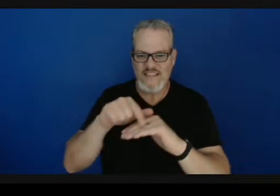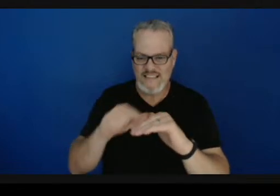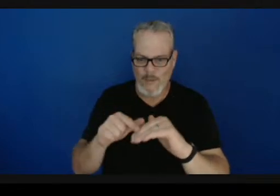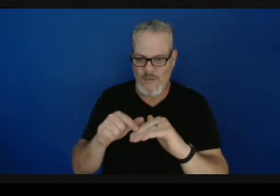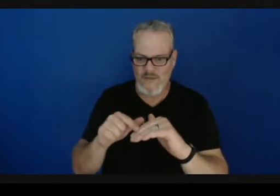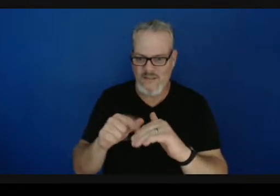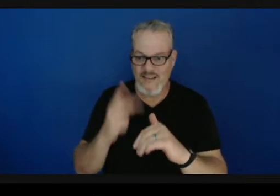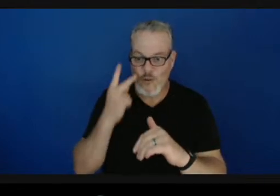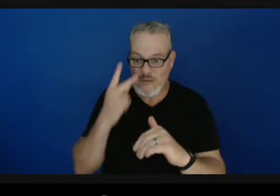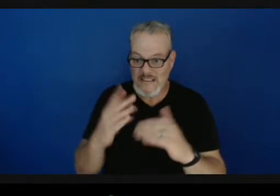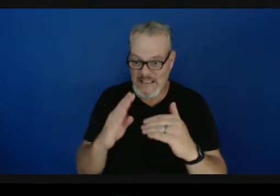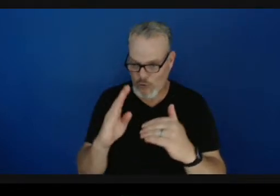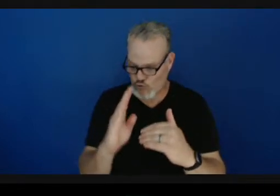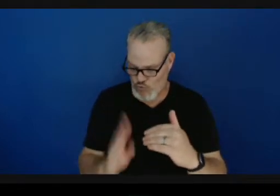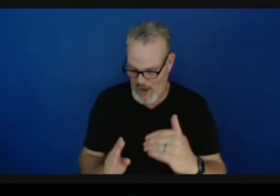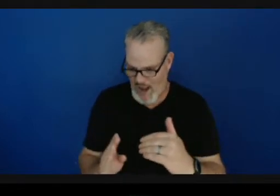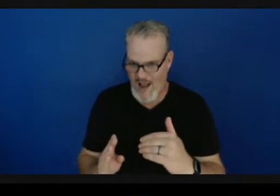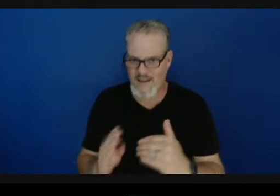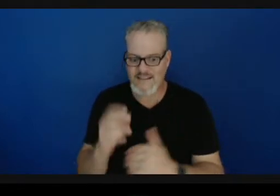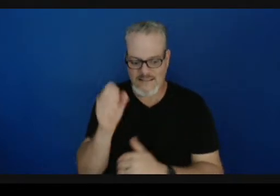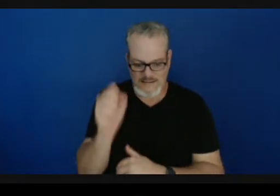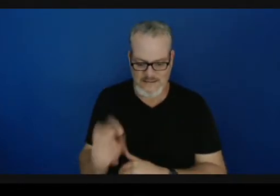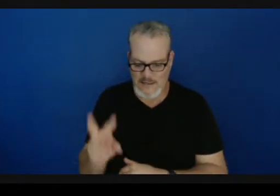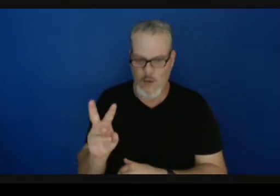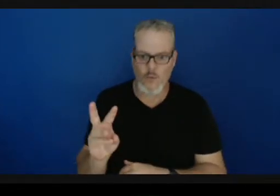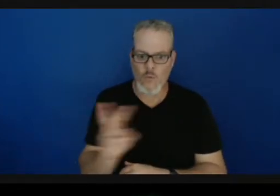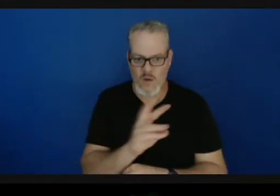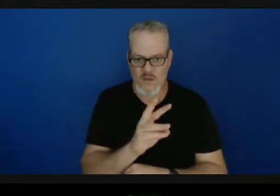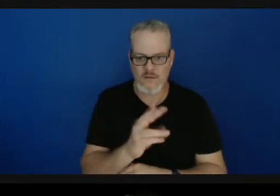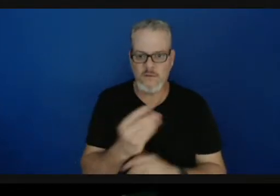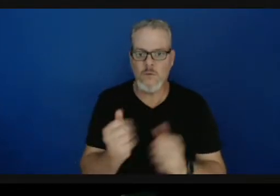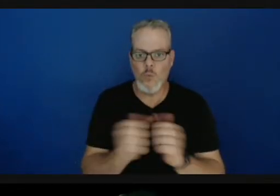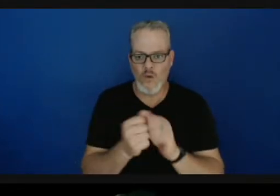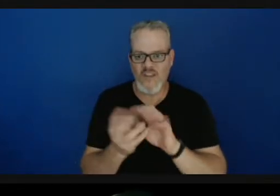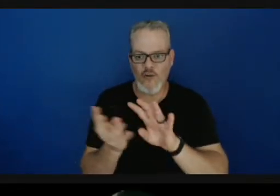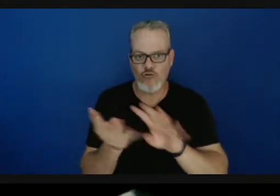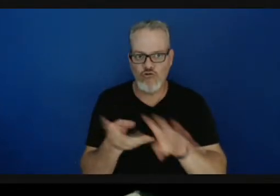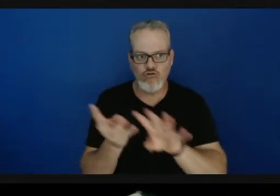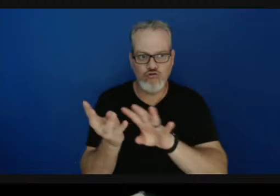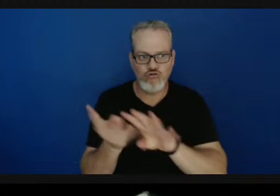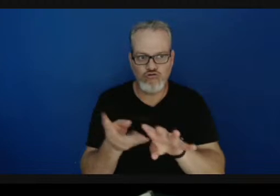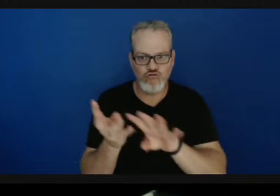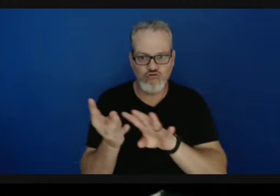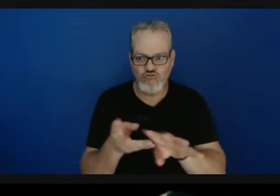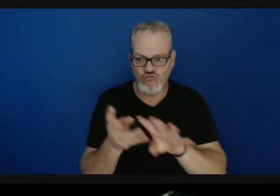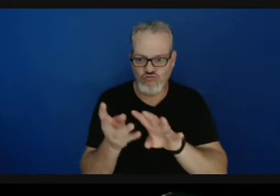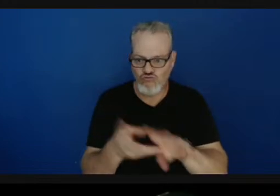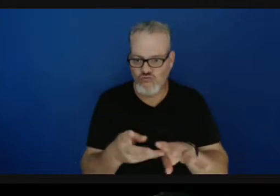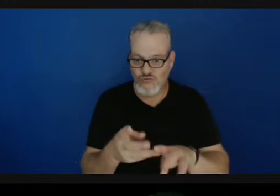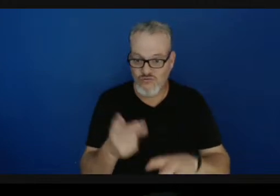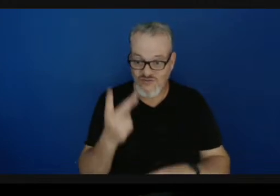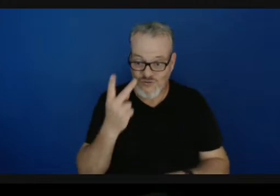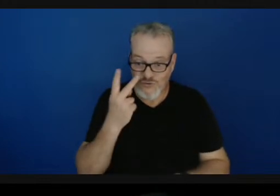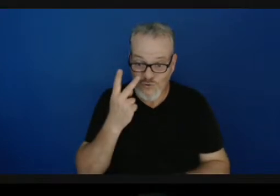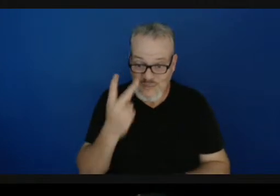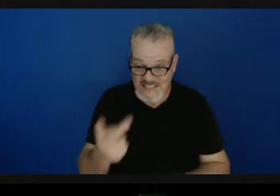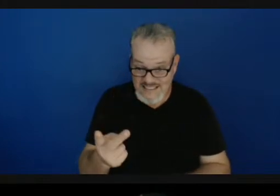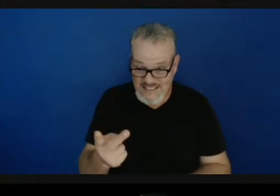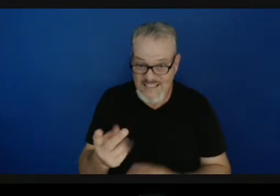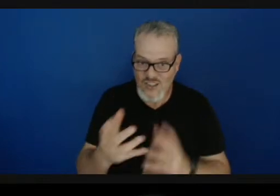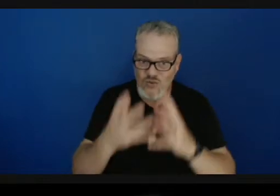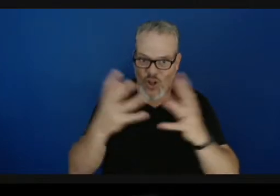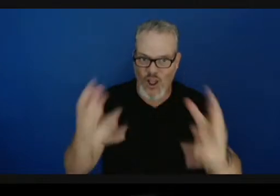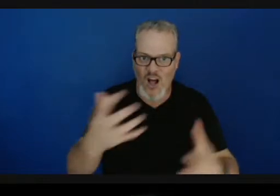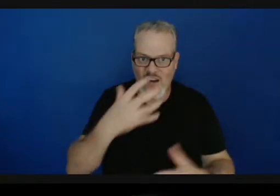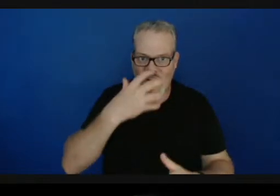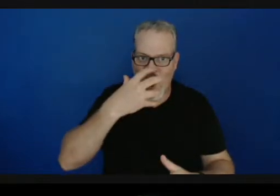that crack to the southwest and that flow that issues from it. So we could see early on that there was a lot of hot stuff on the ground here. This is